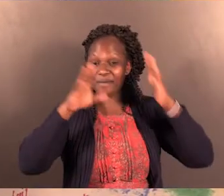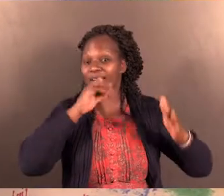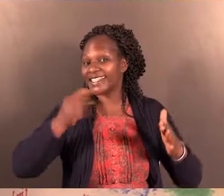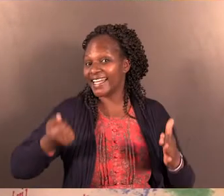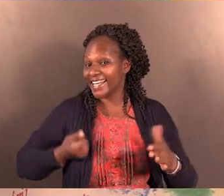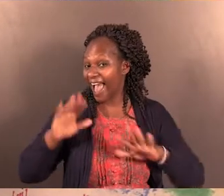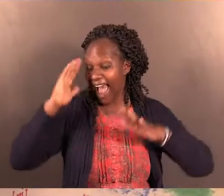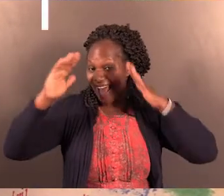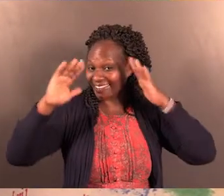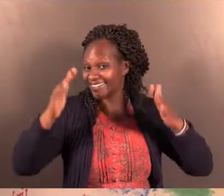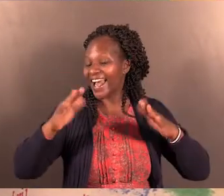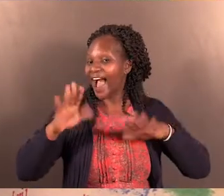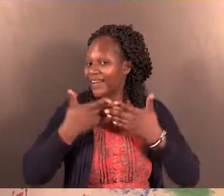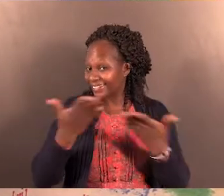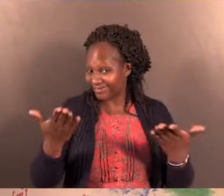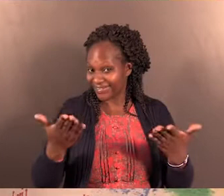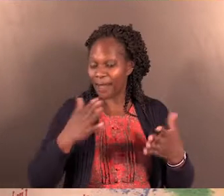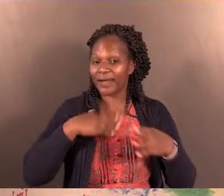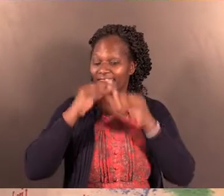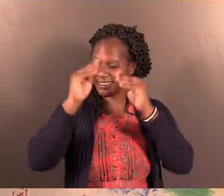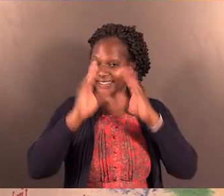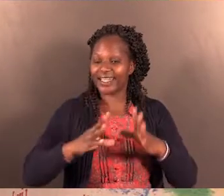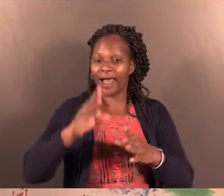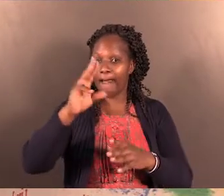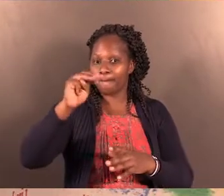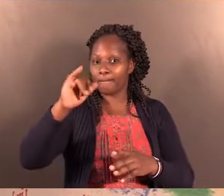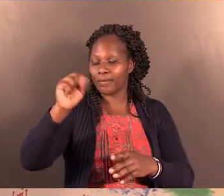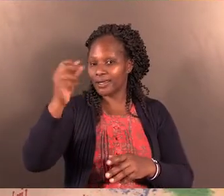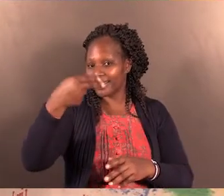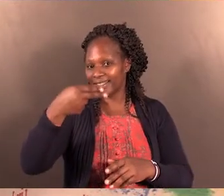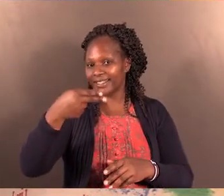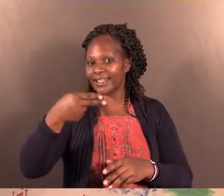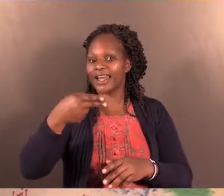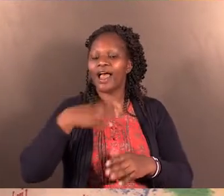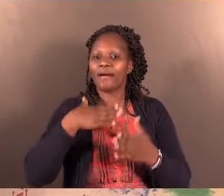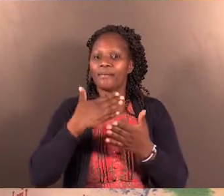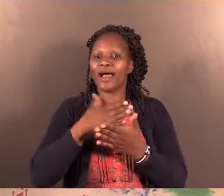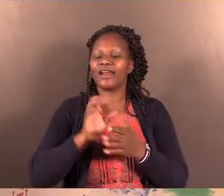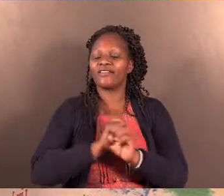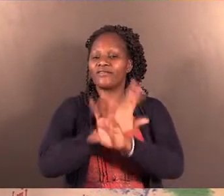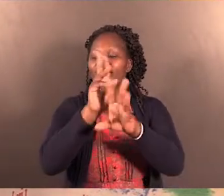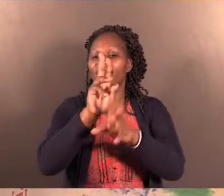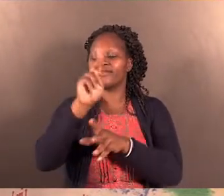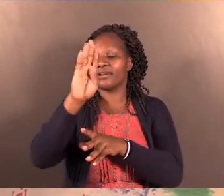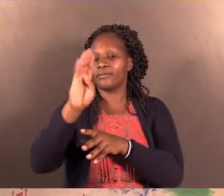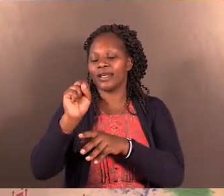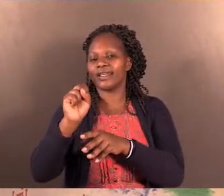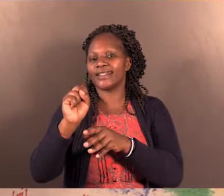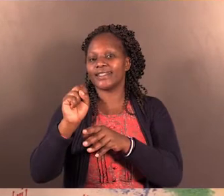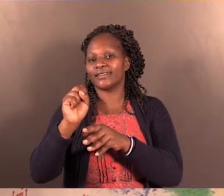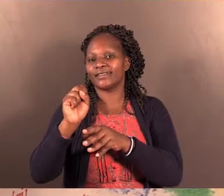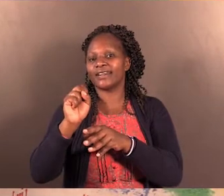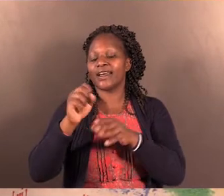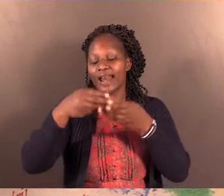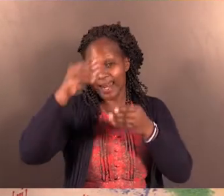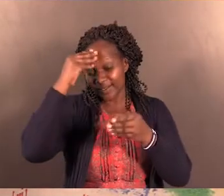Hi, boys and girls. Hi, how are you? My name is Teacher Mish, and as part of our Light Park VBS series, I'll